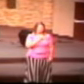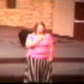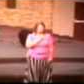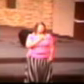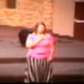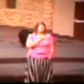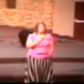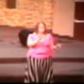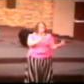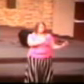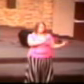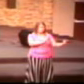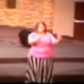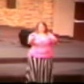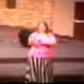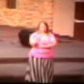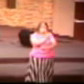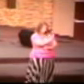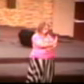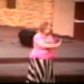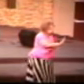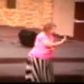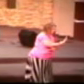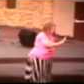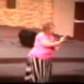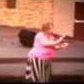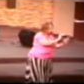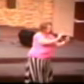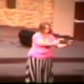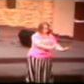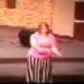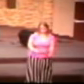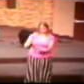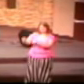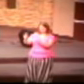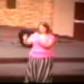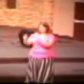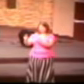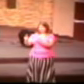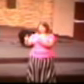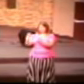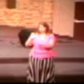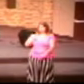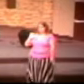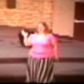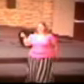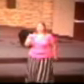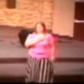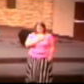And moving from what is yours to what is ours.